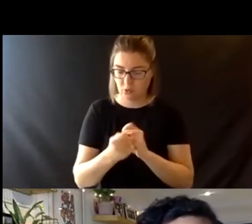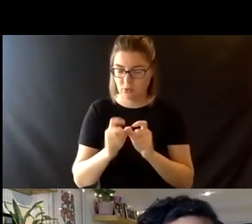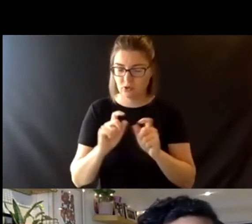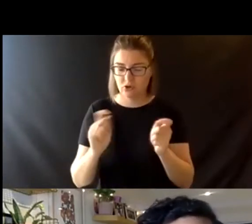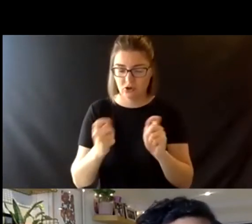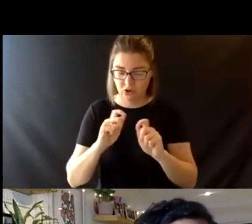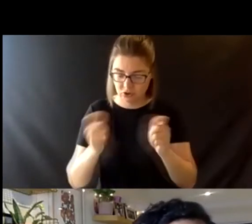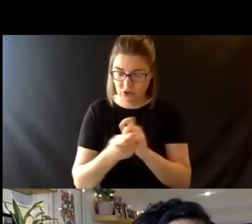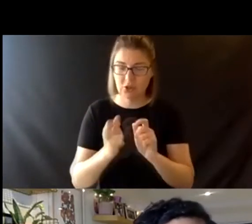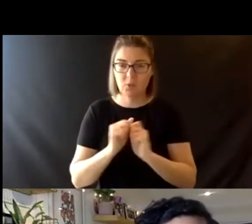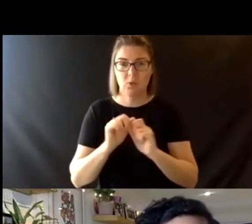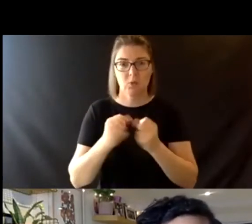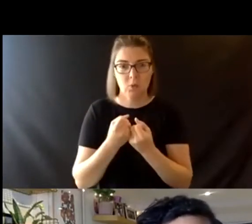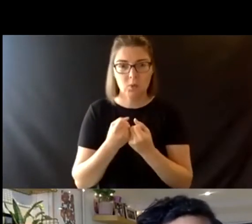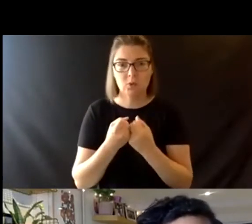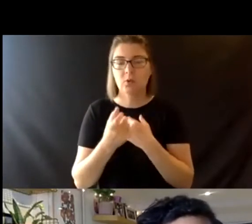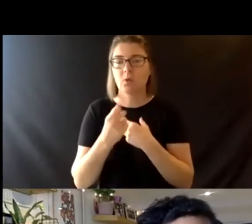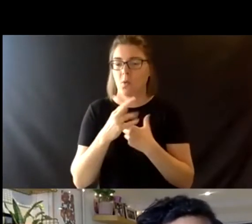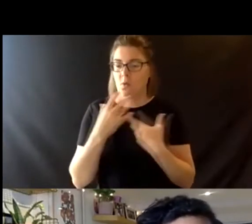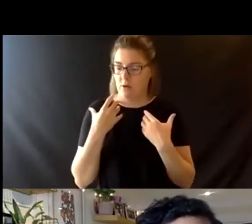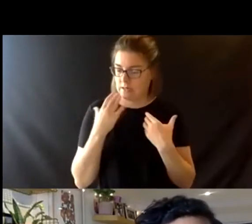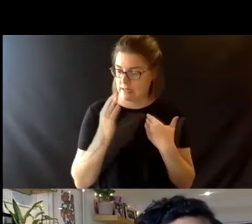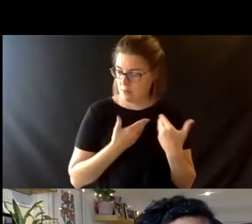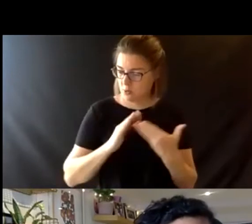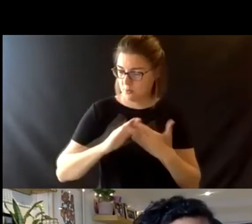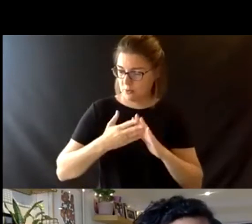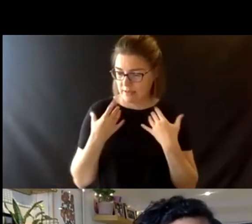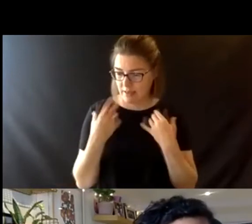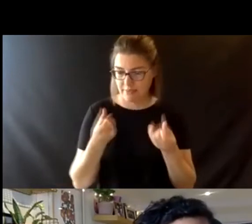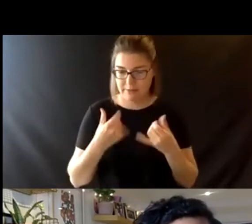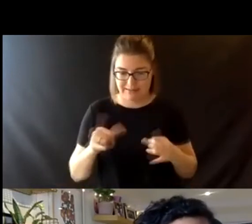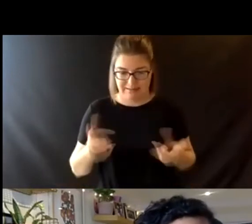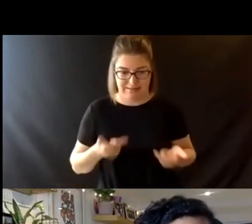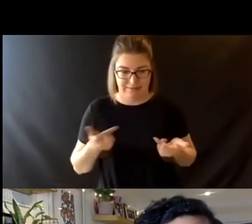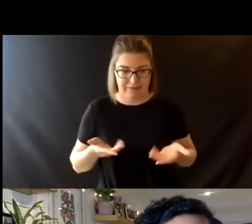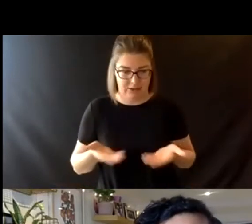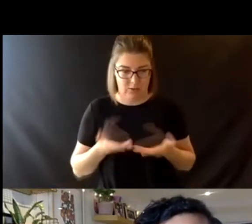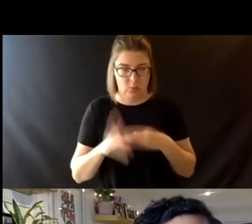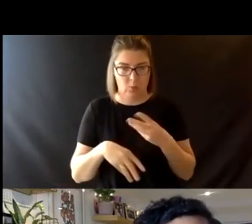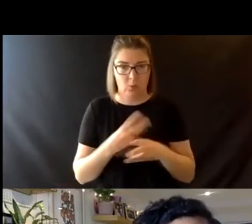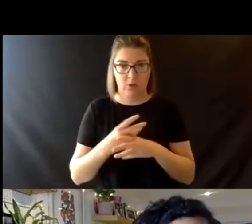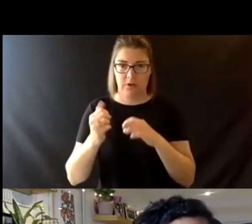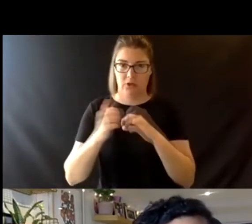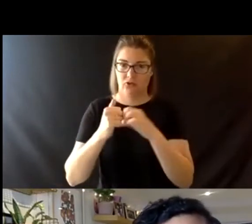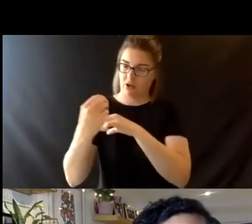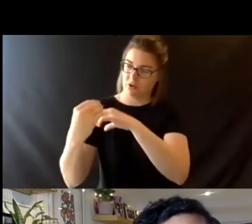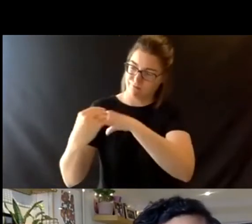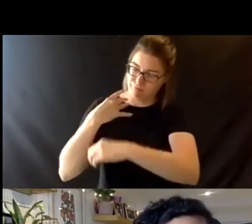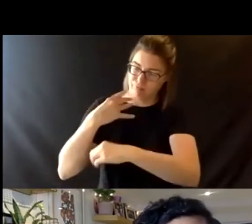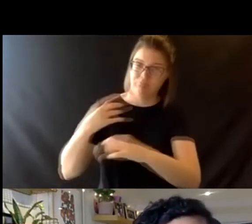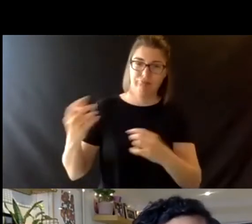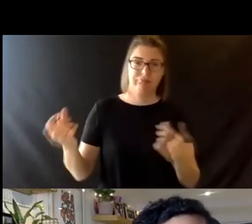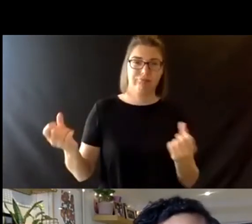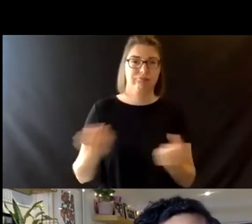our communities, we still exist in this world with the structures that inform everything we do,